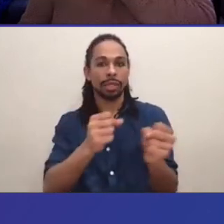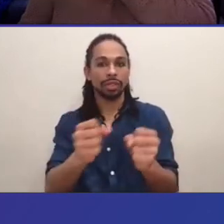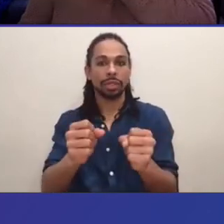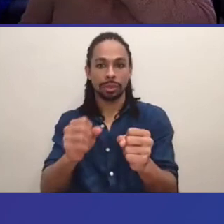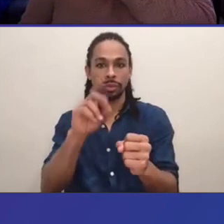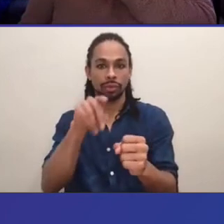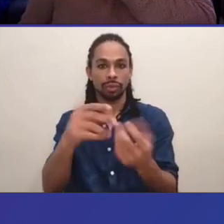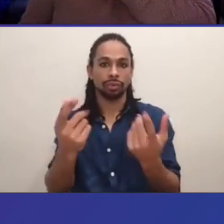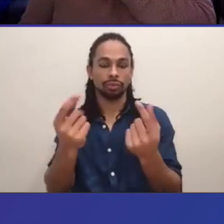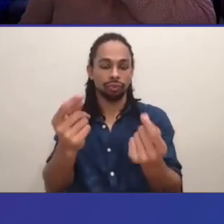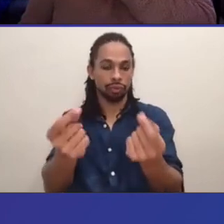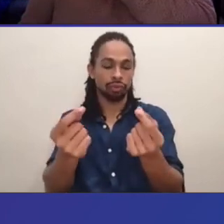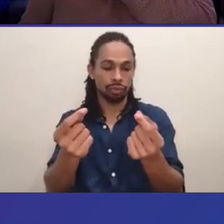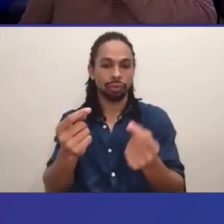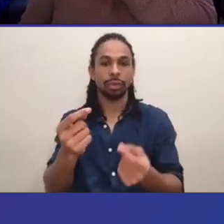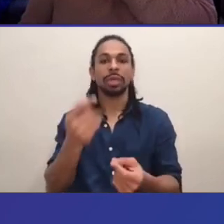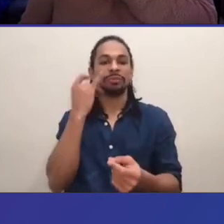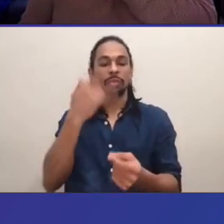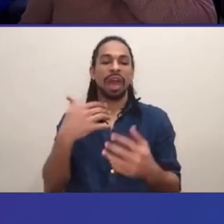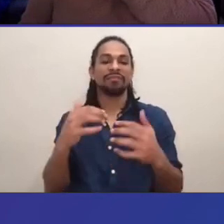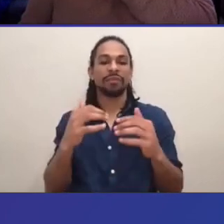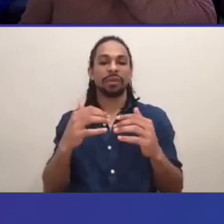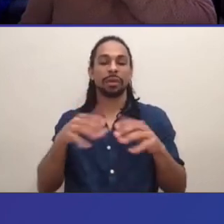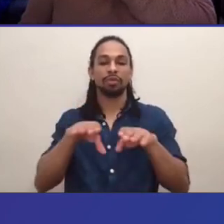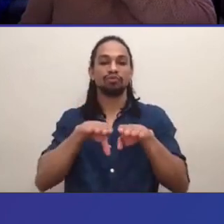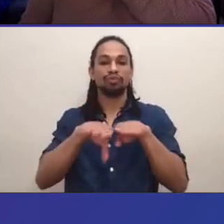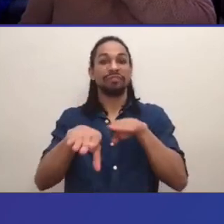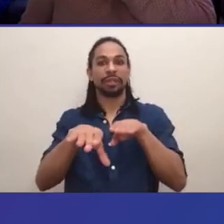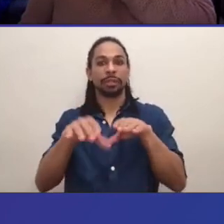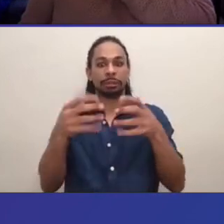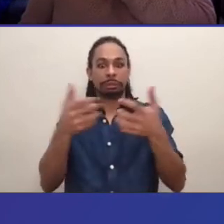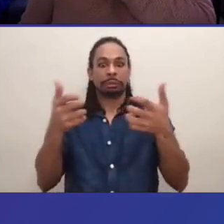also, what does it have to do with your pacing